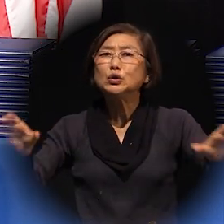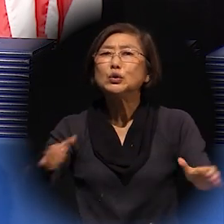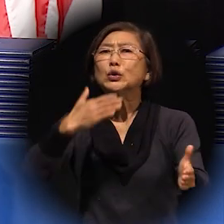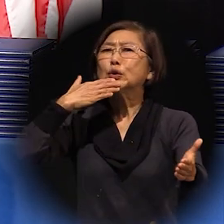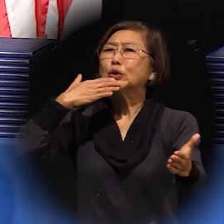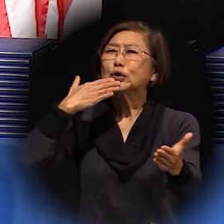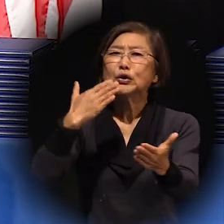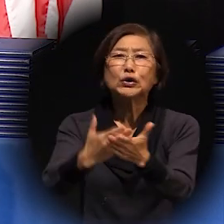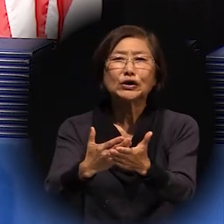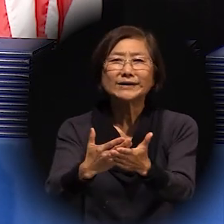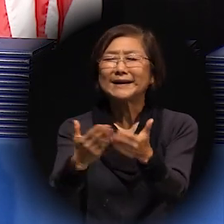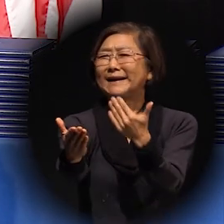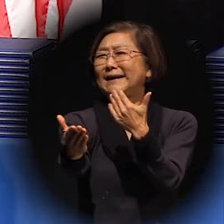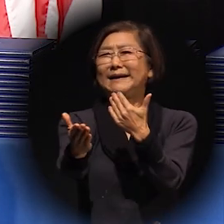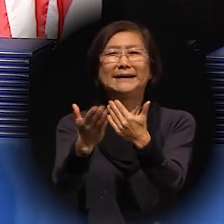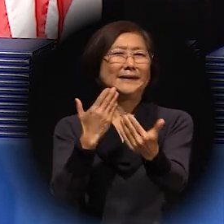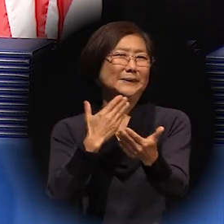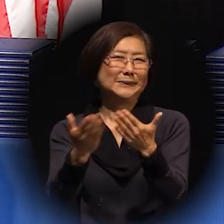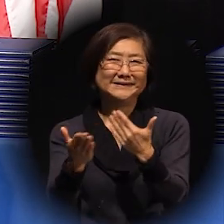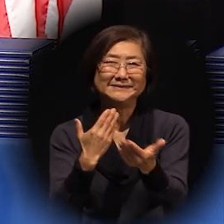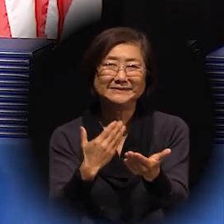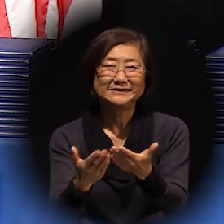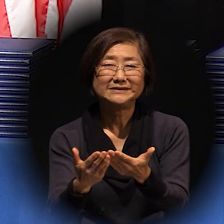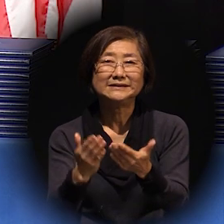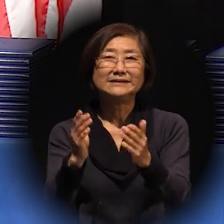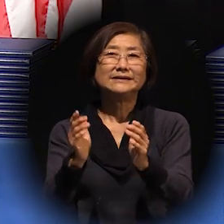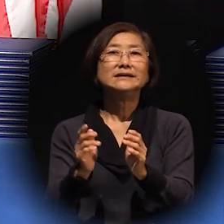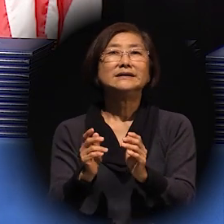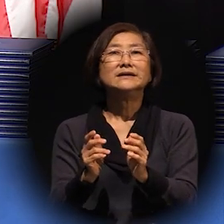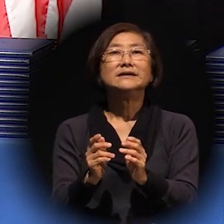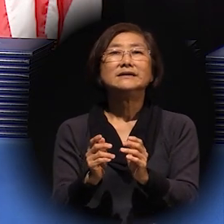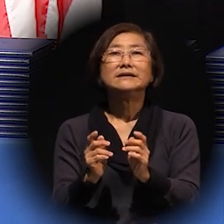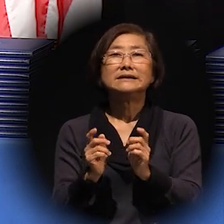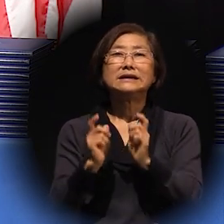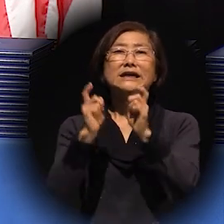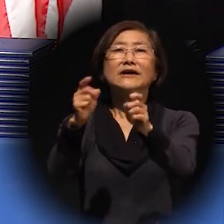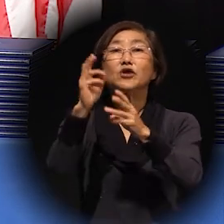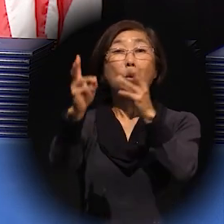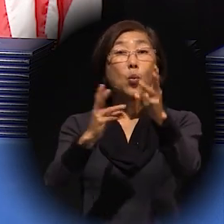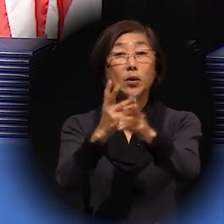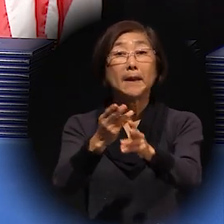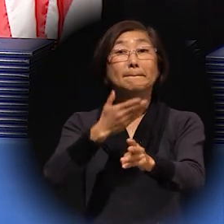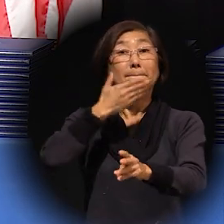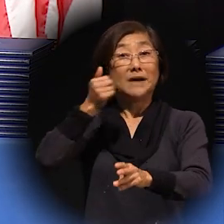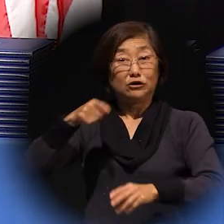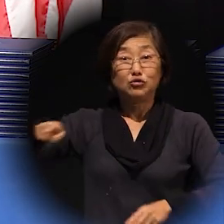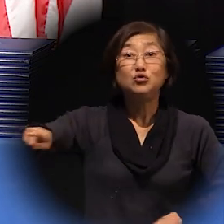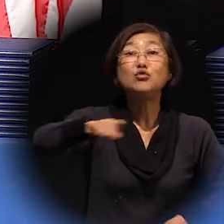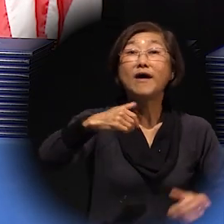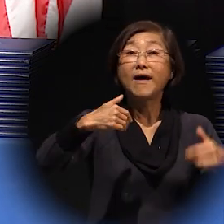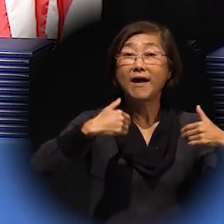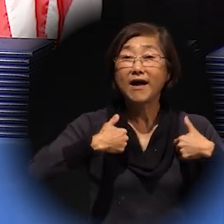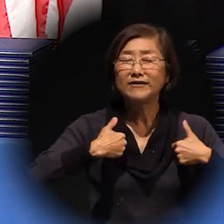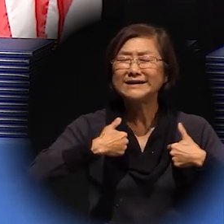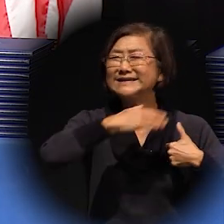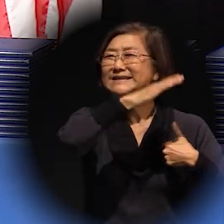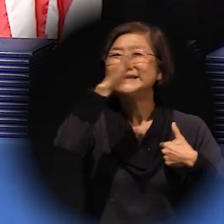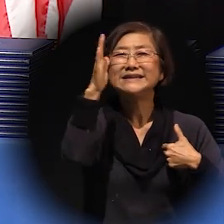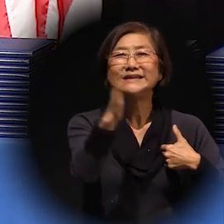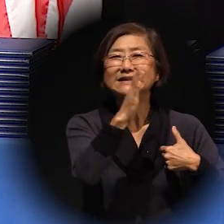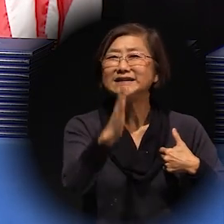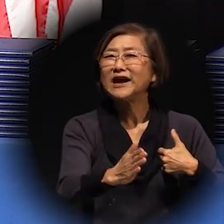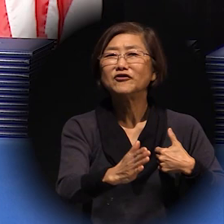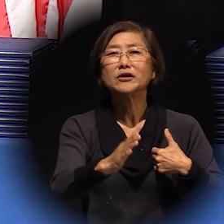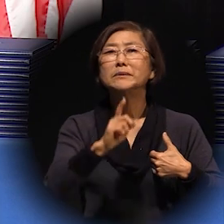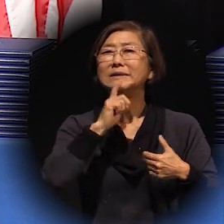Do good anyway. Give the world the best you have, and it may